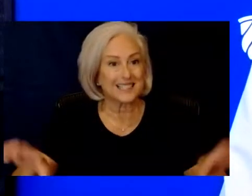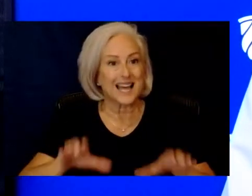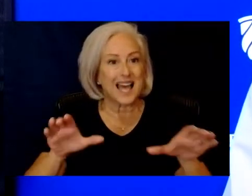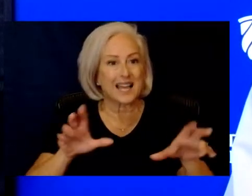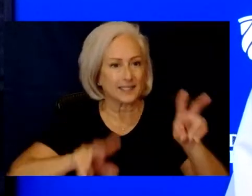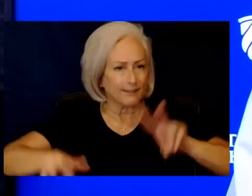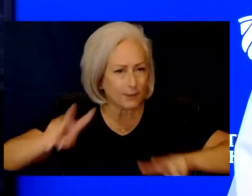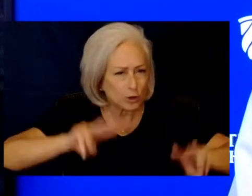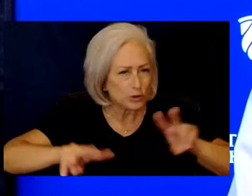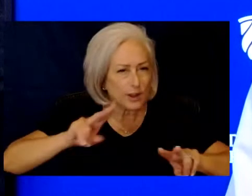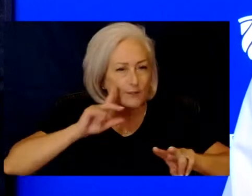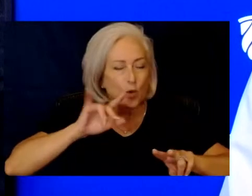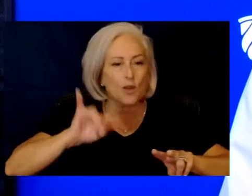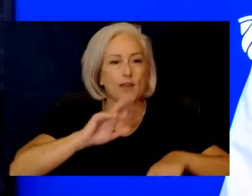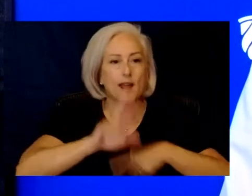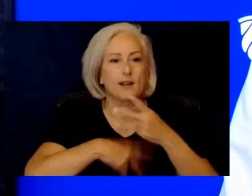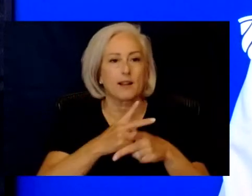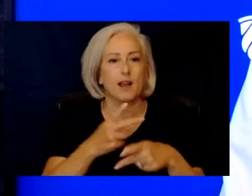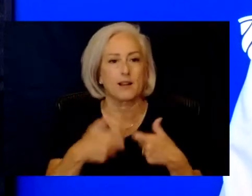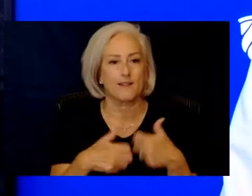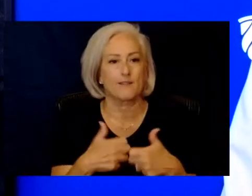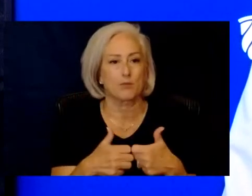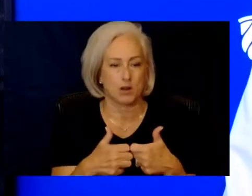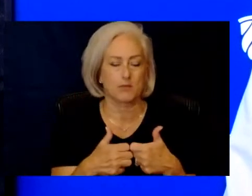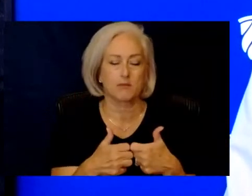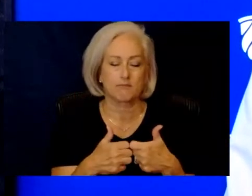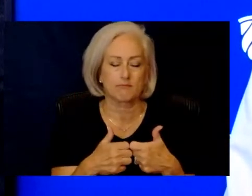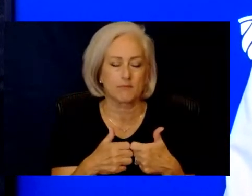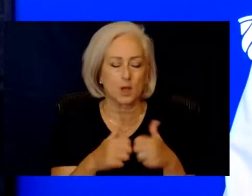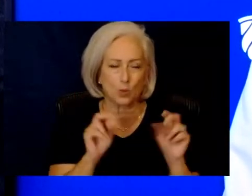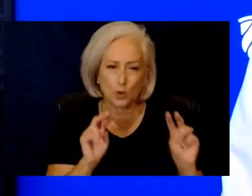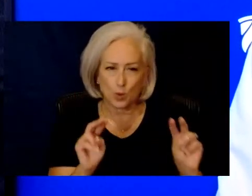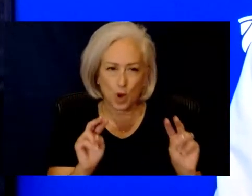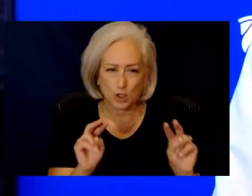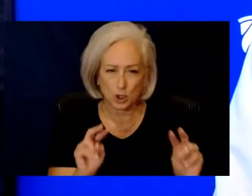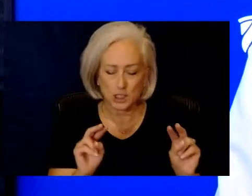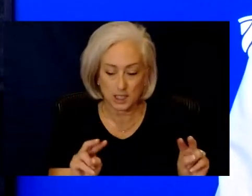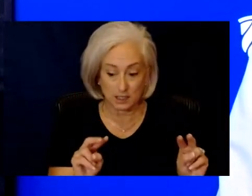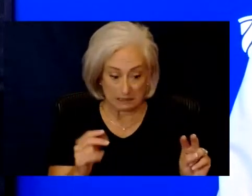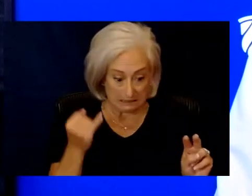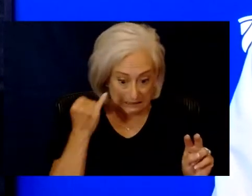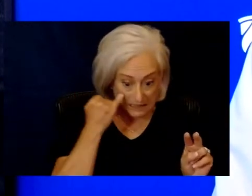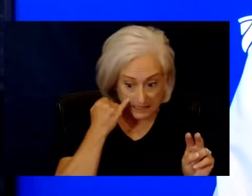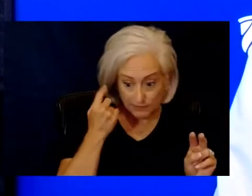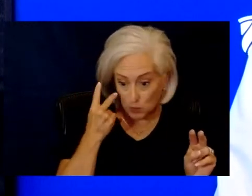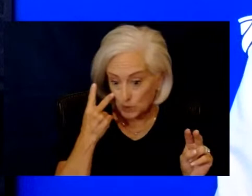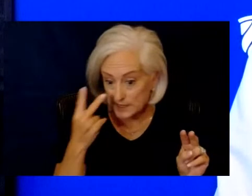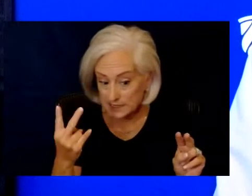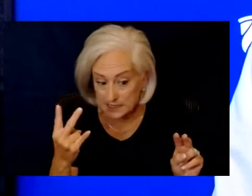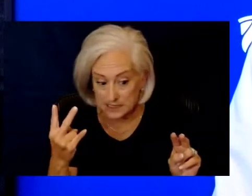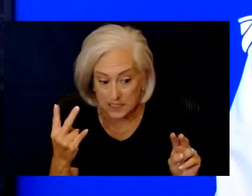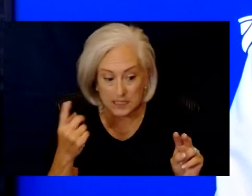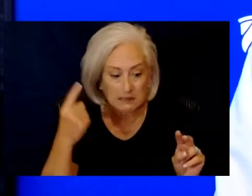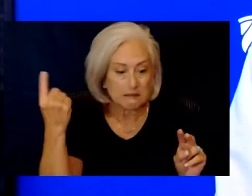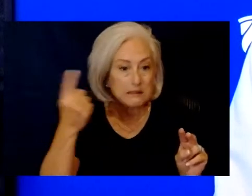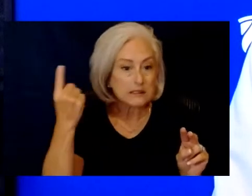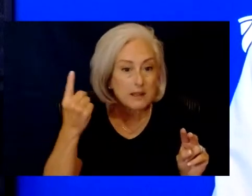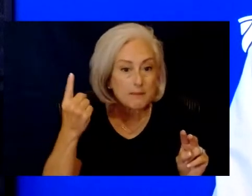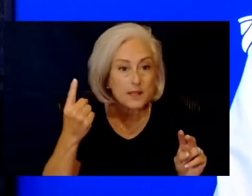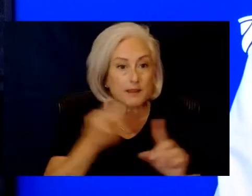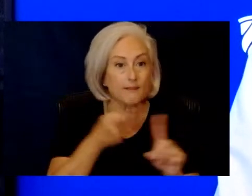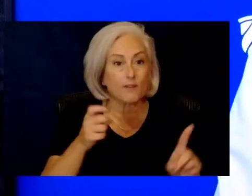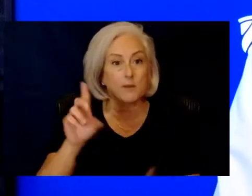of associated problems. So, you know, if it does seem to be a signal in the data, that will